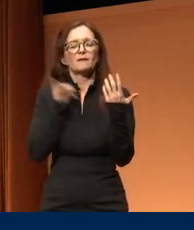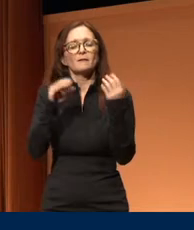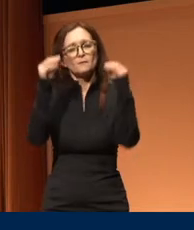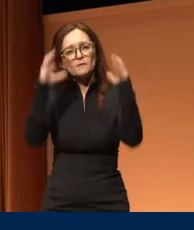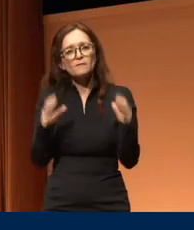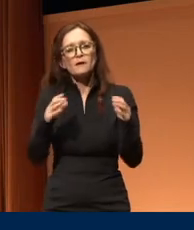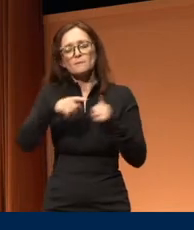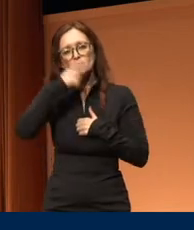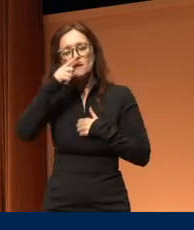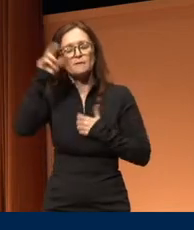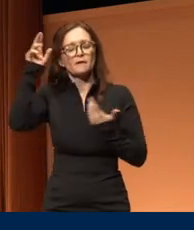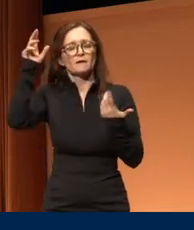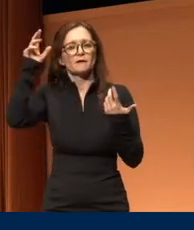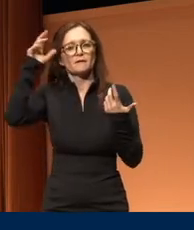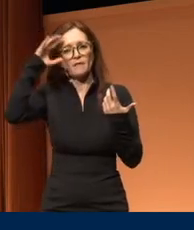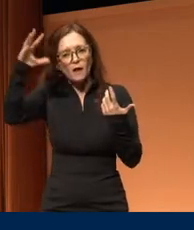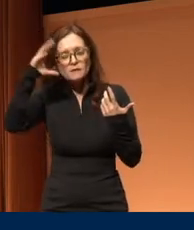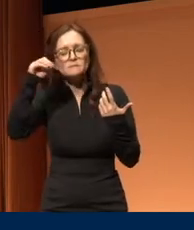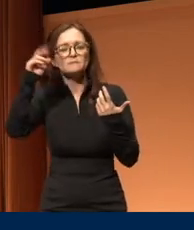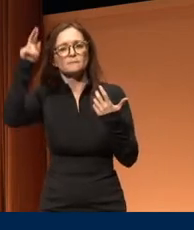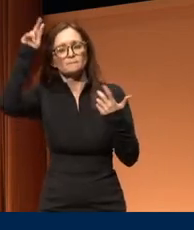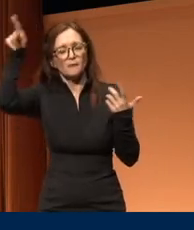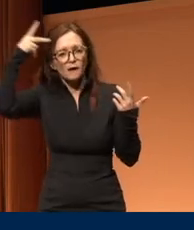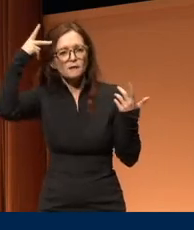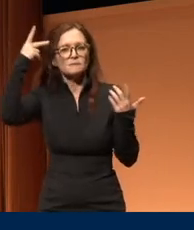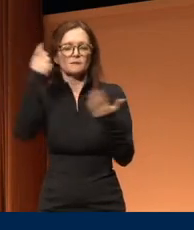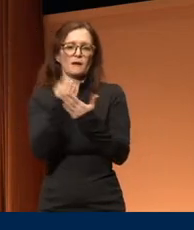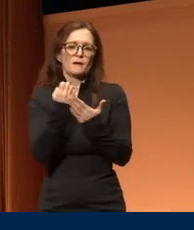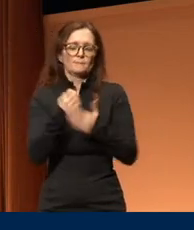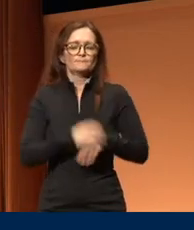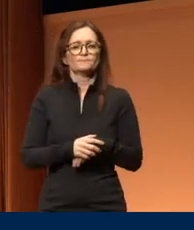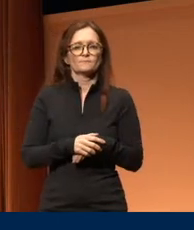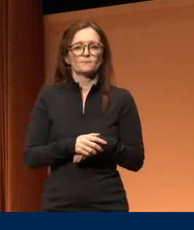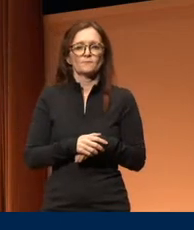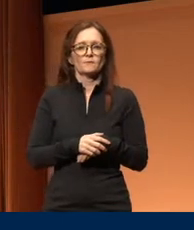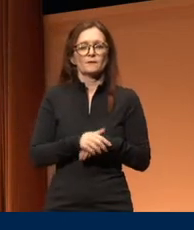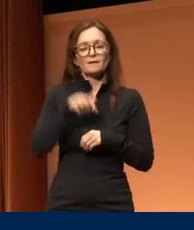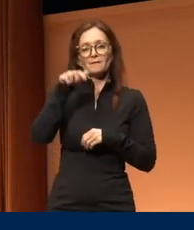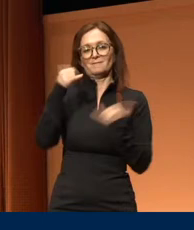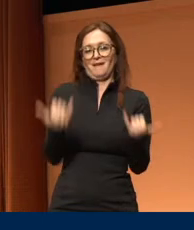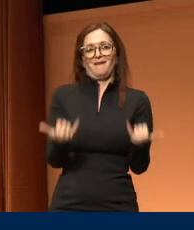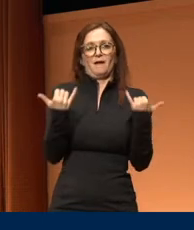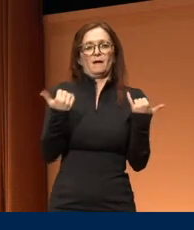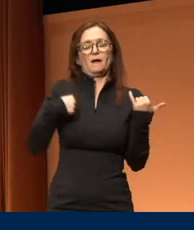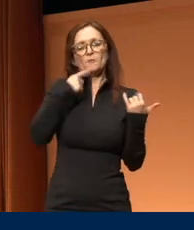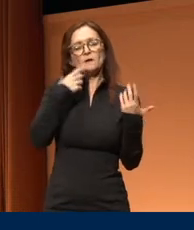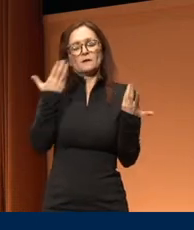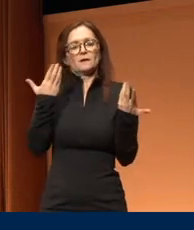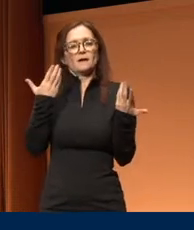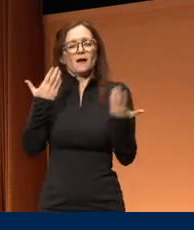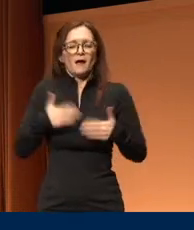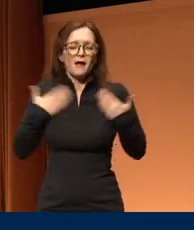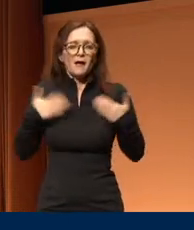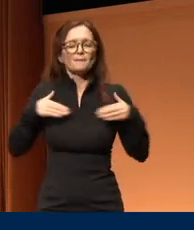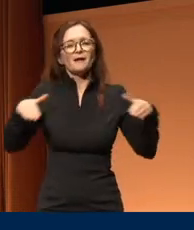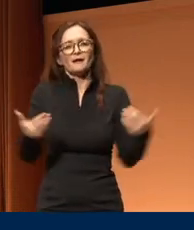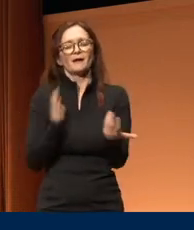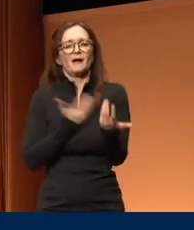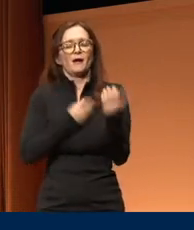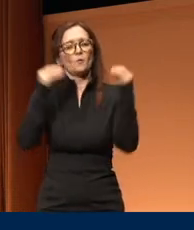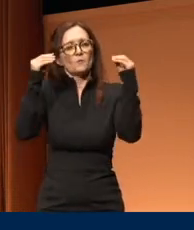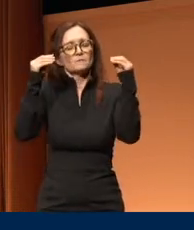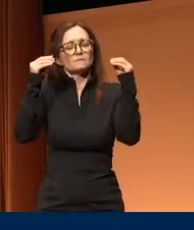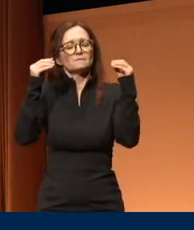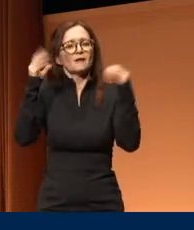Professor of Public Philosophy, Politics, and Economics. At this point, I'm pleased to introduce our Tanner lecturer for